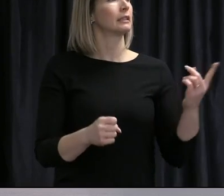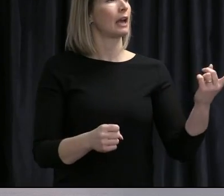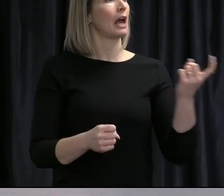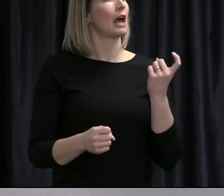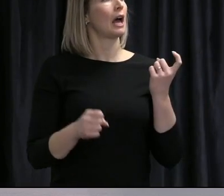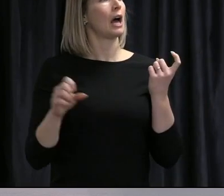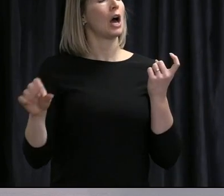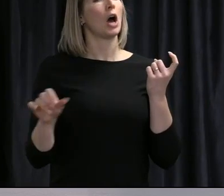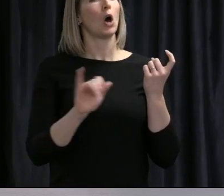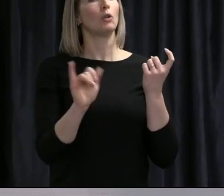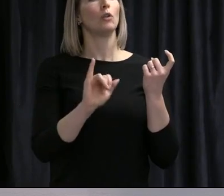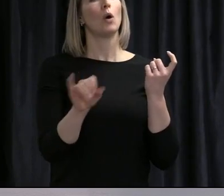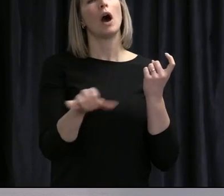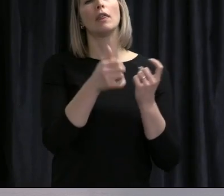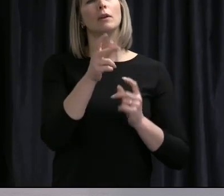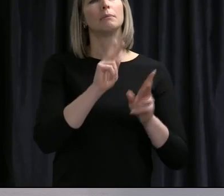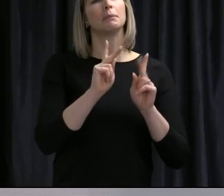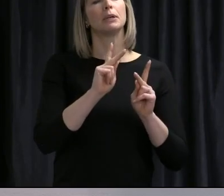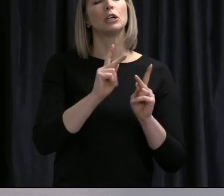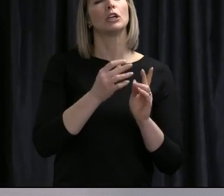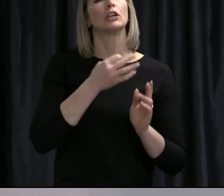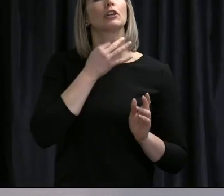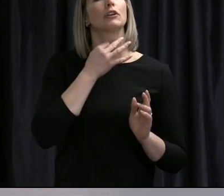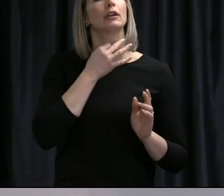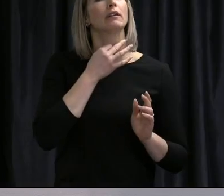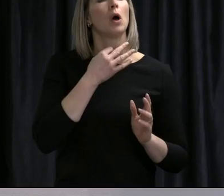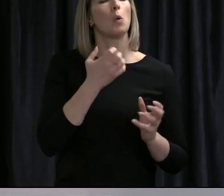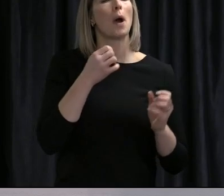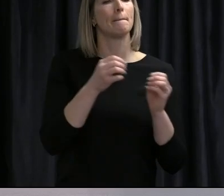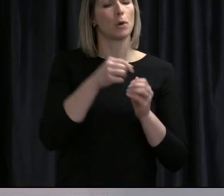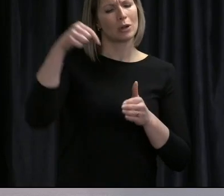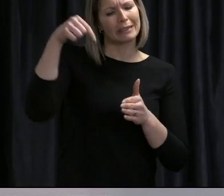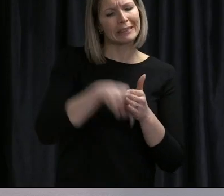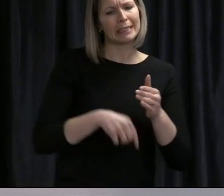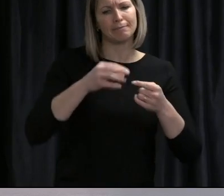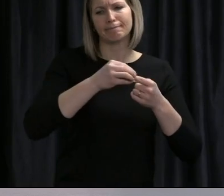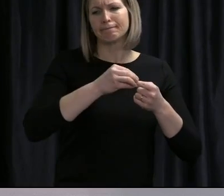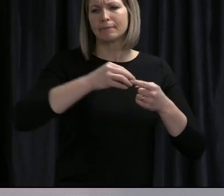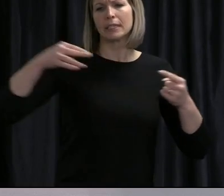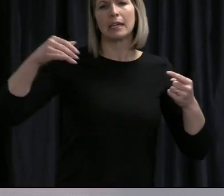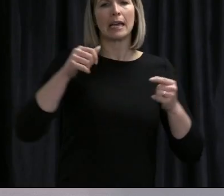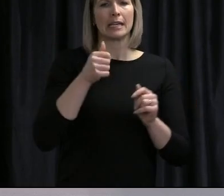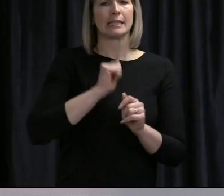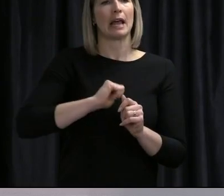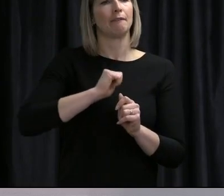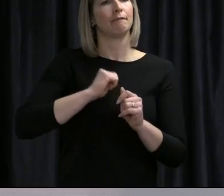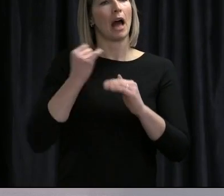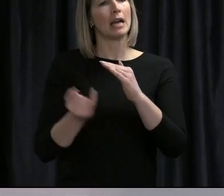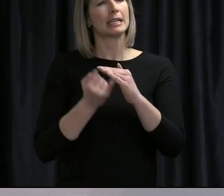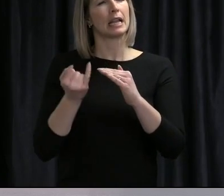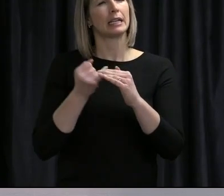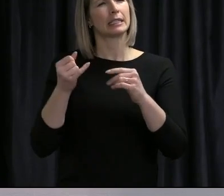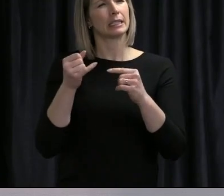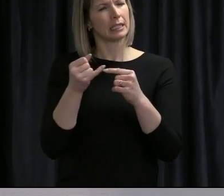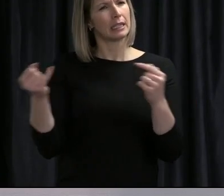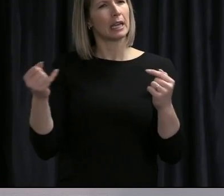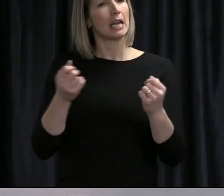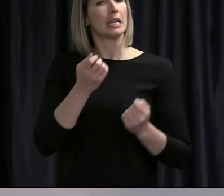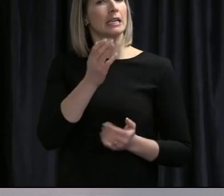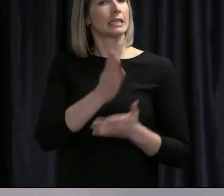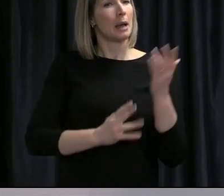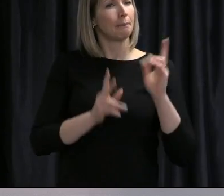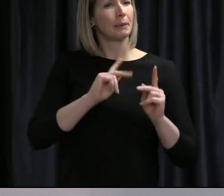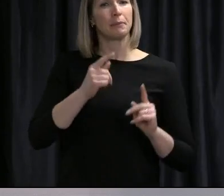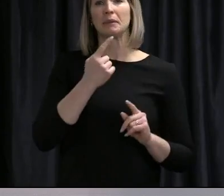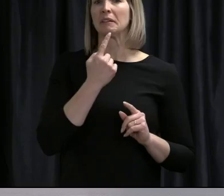regarding self-isolation. Some people have come back from travel and their partner has not been asked to be self-isolated, so